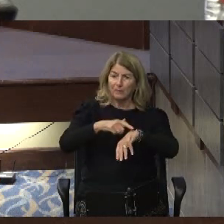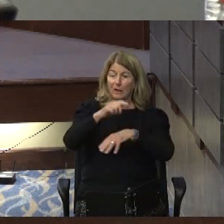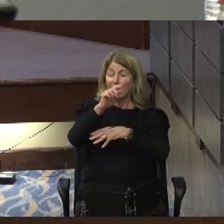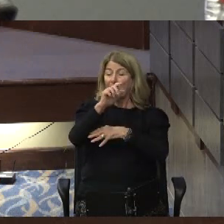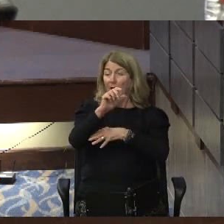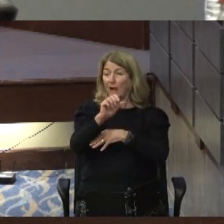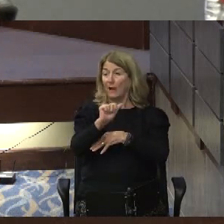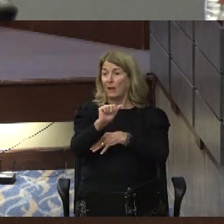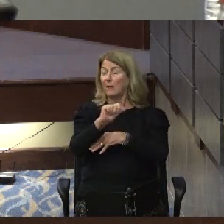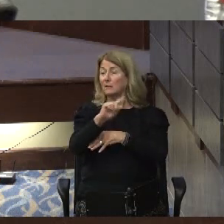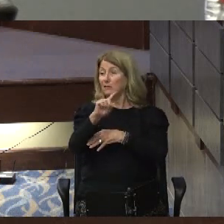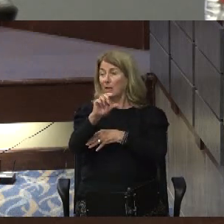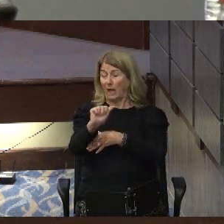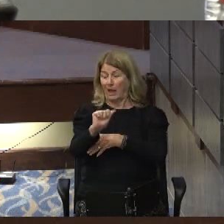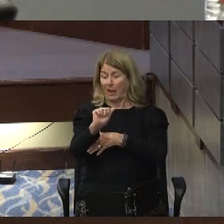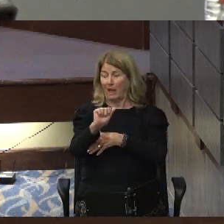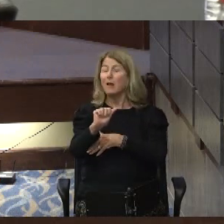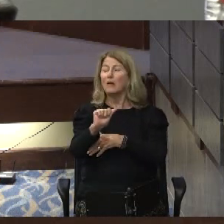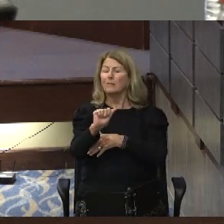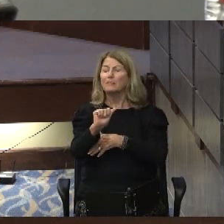is critical to our zoo,